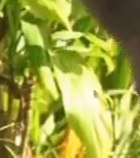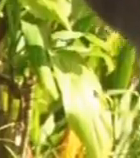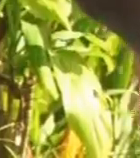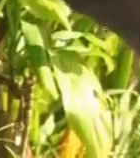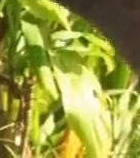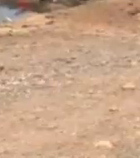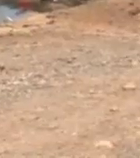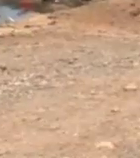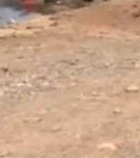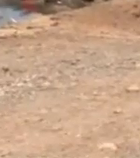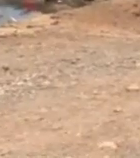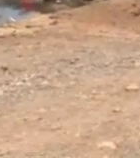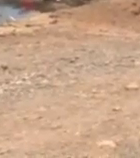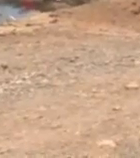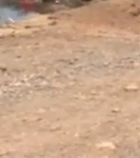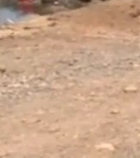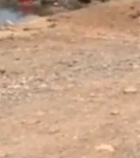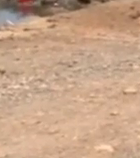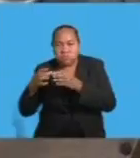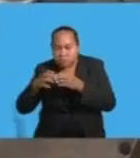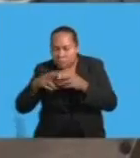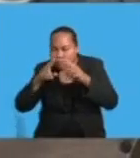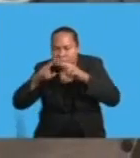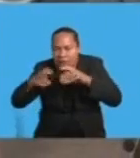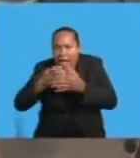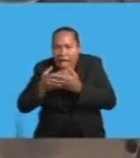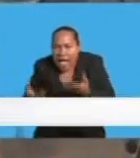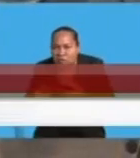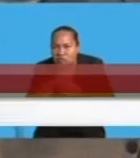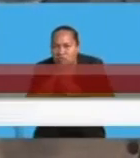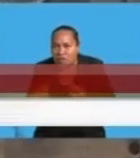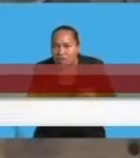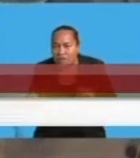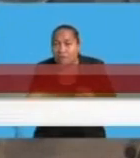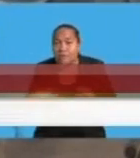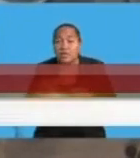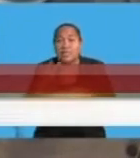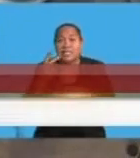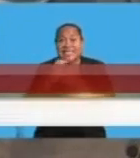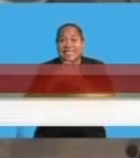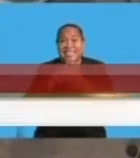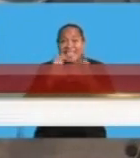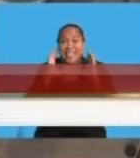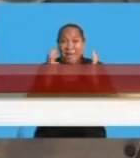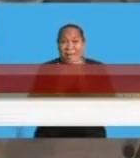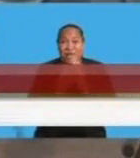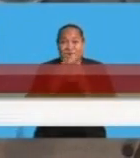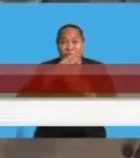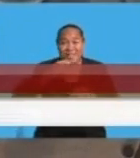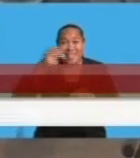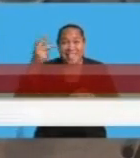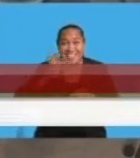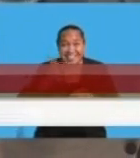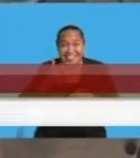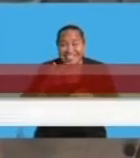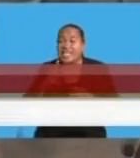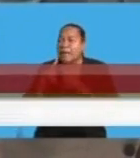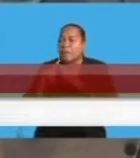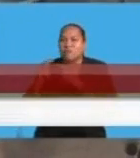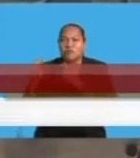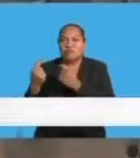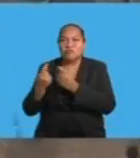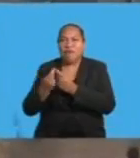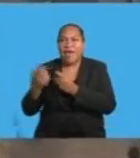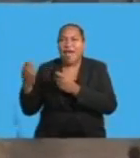working with the provincial councils. In December 2018, the Minister of Health officials have had engaged discussions